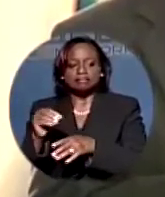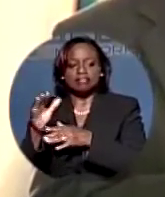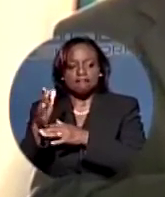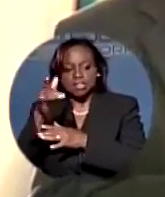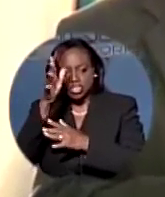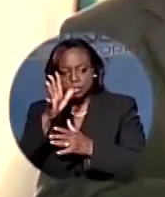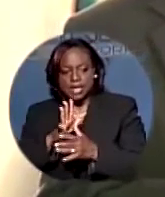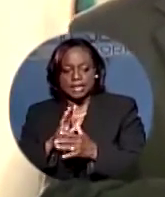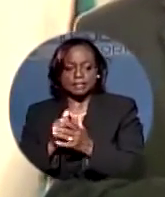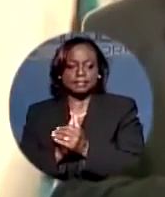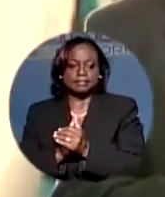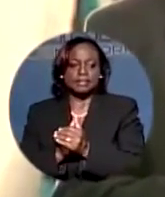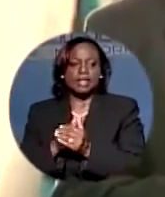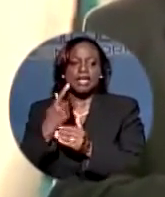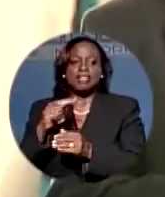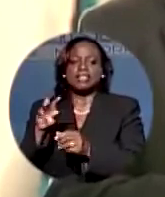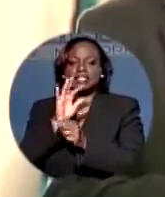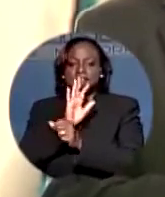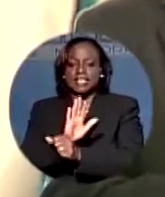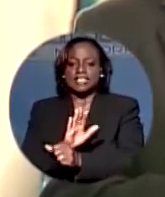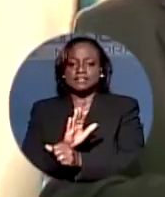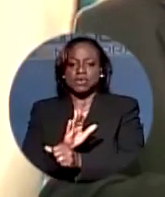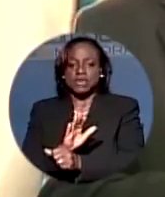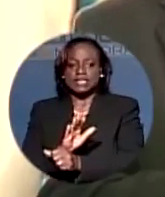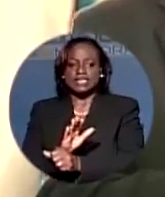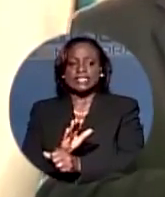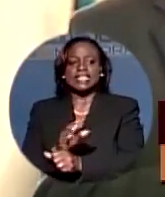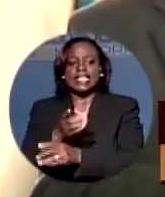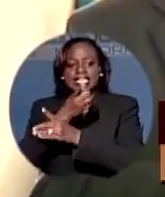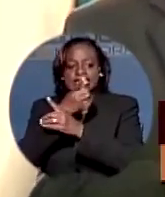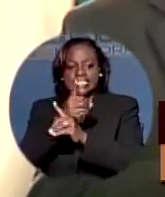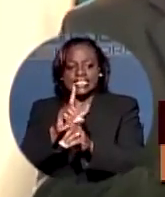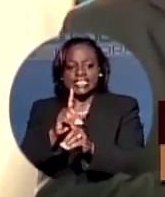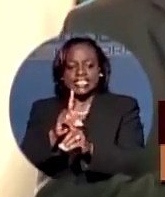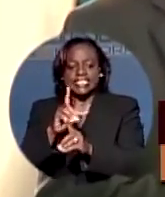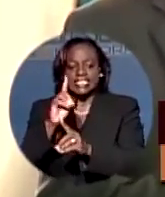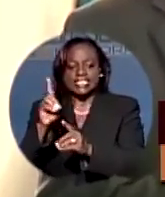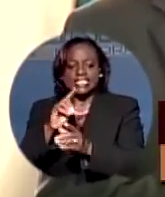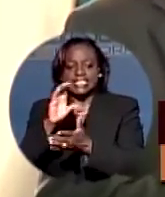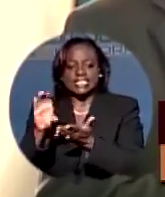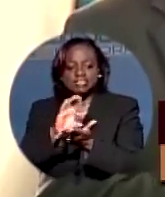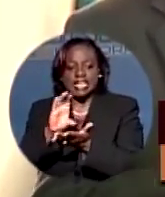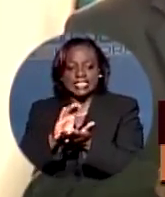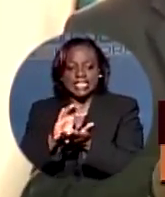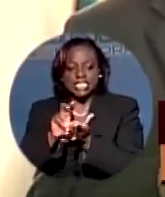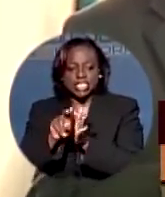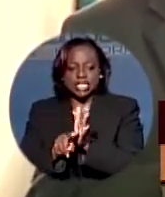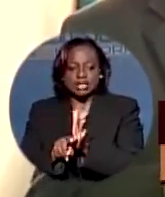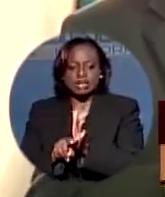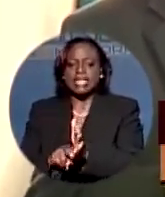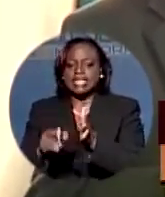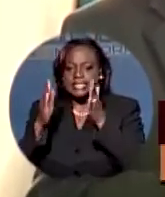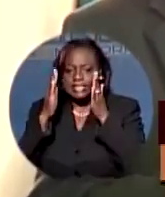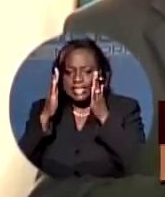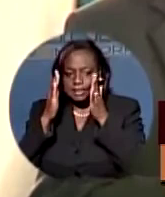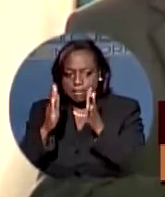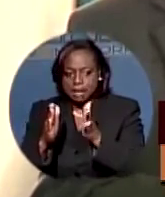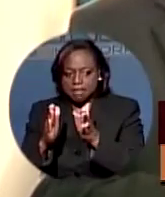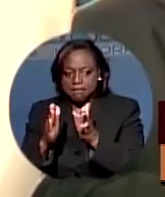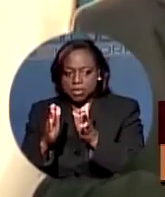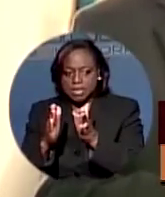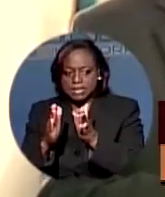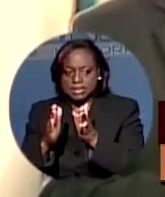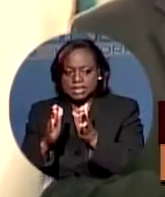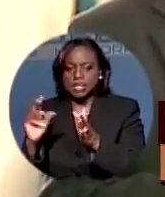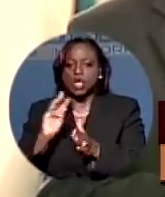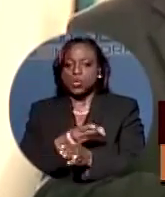firearms smuggling. The Defense Force's decentralization strategy remains a primary focus.